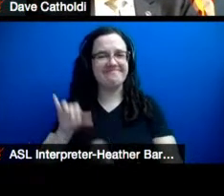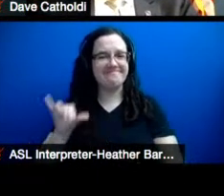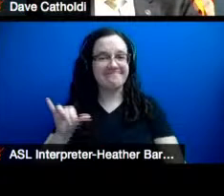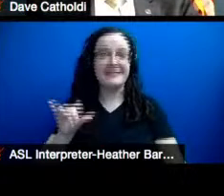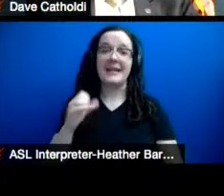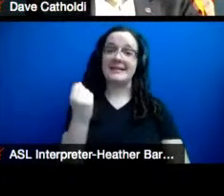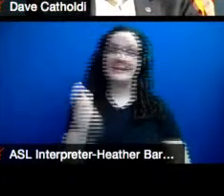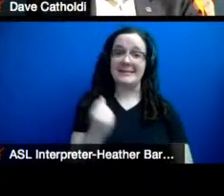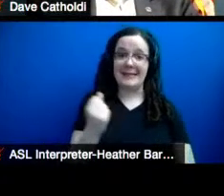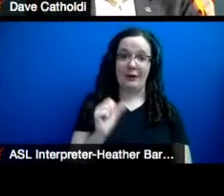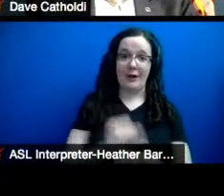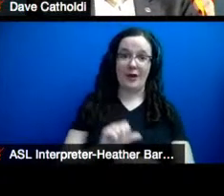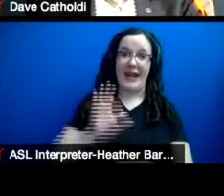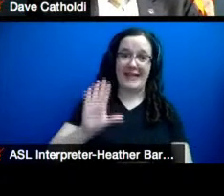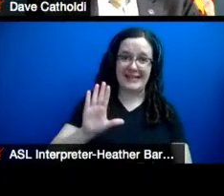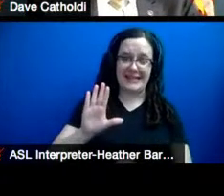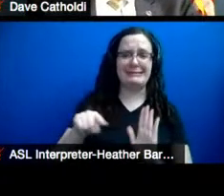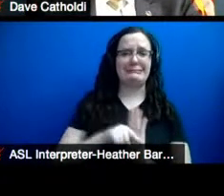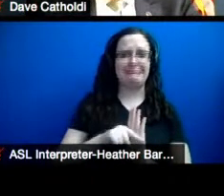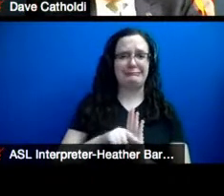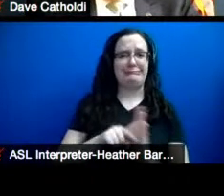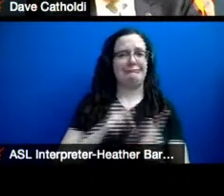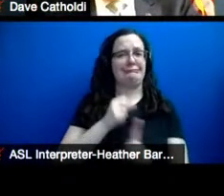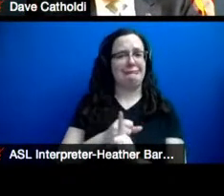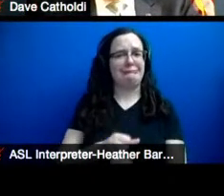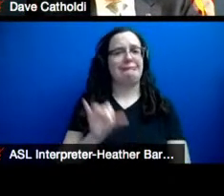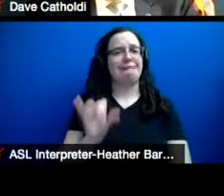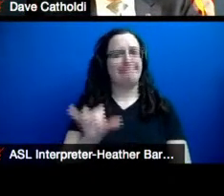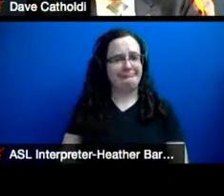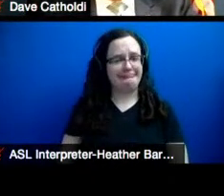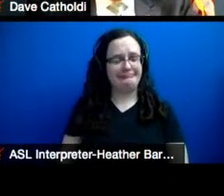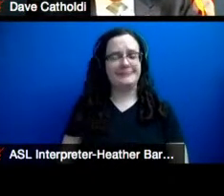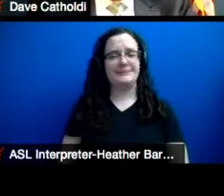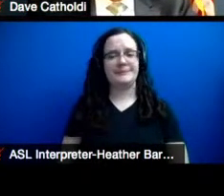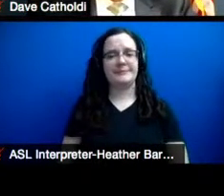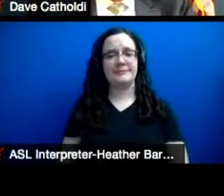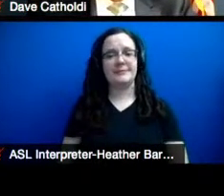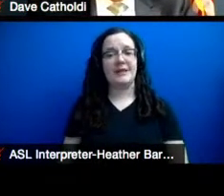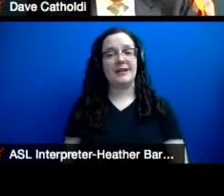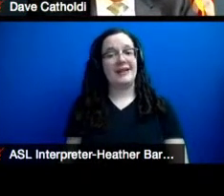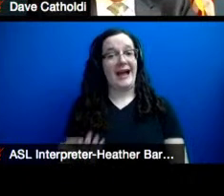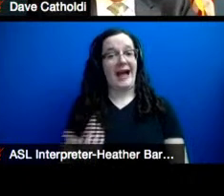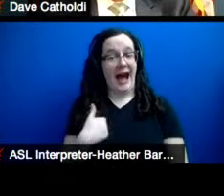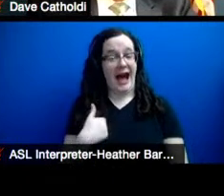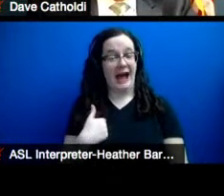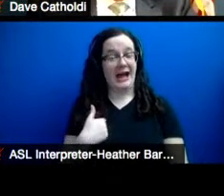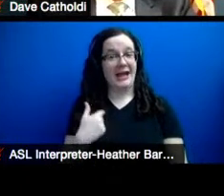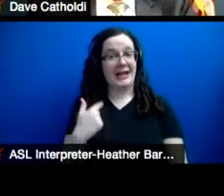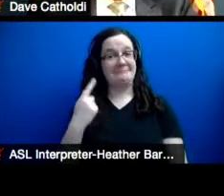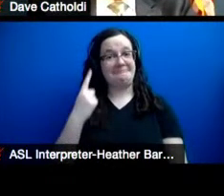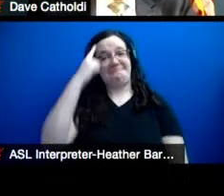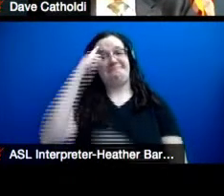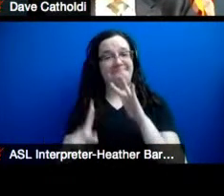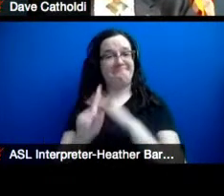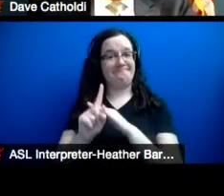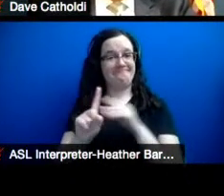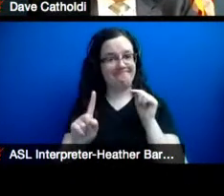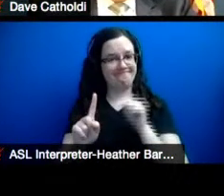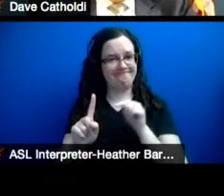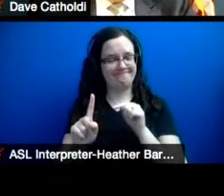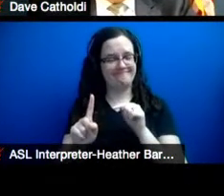work may have its own disadvantages. I'm thinking particularly of the